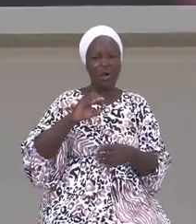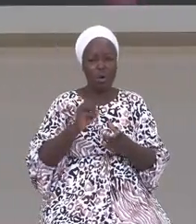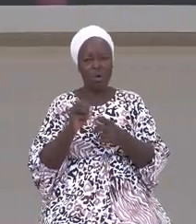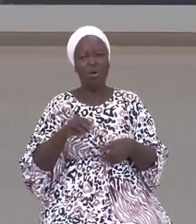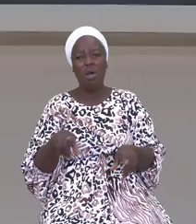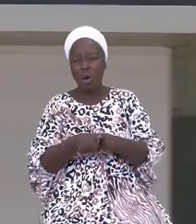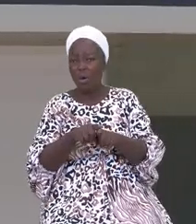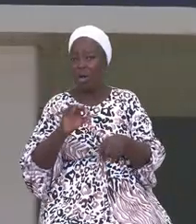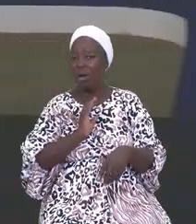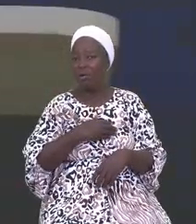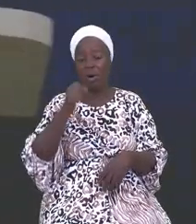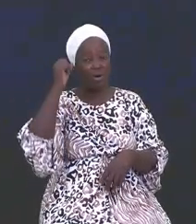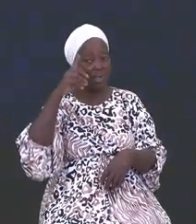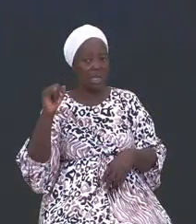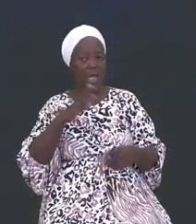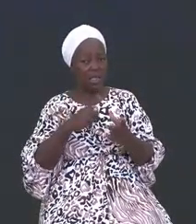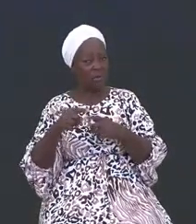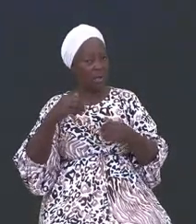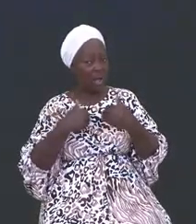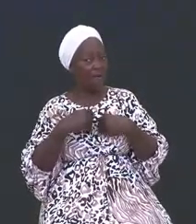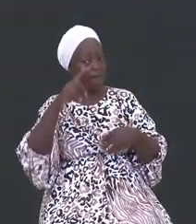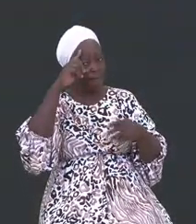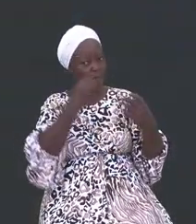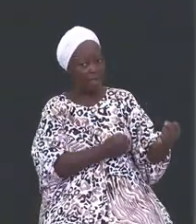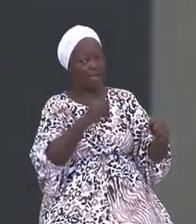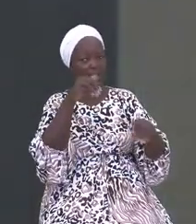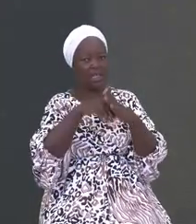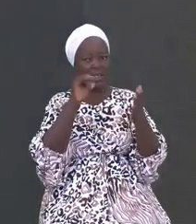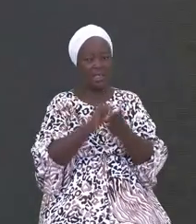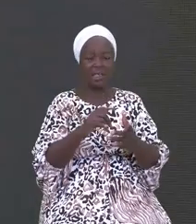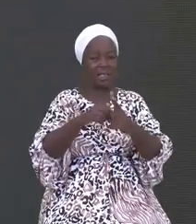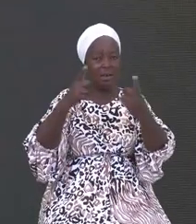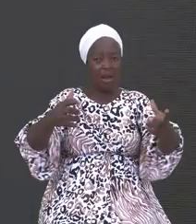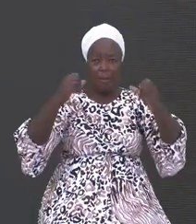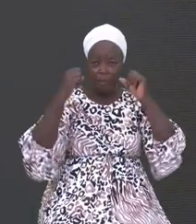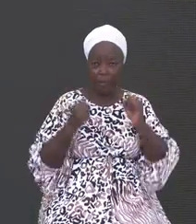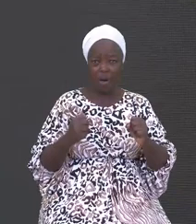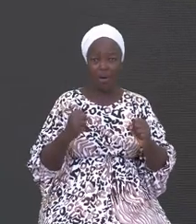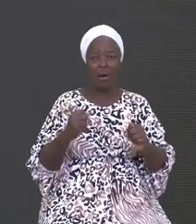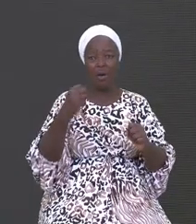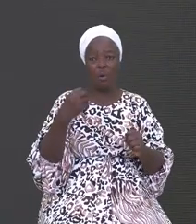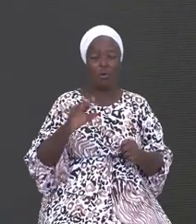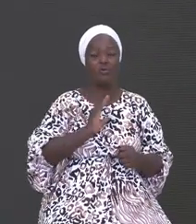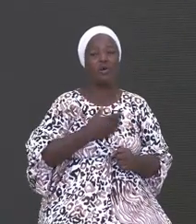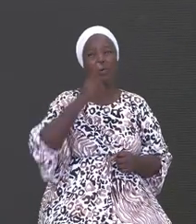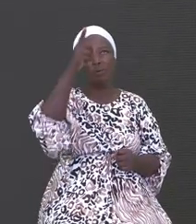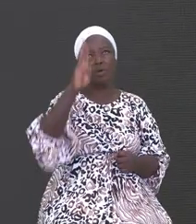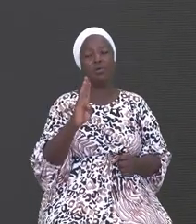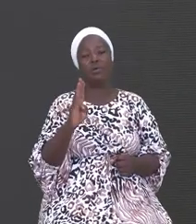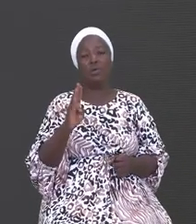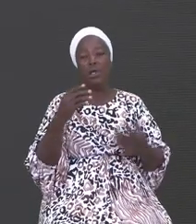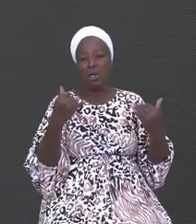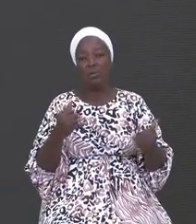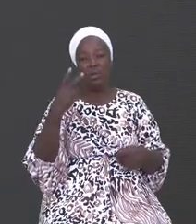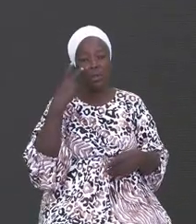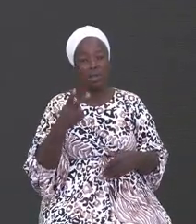we have faith in that immense power of our God. We're looking